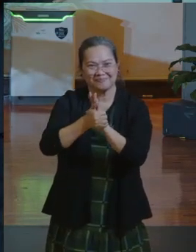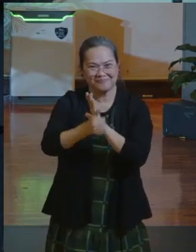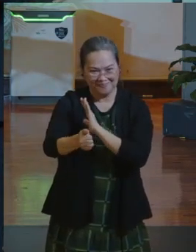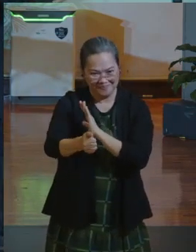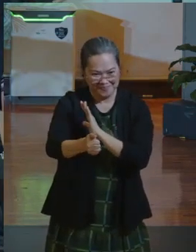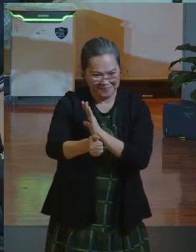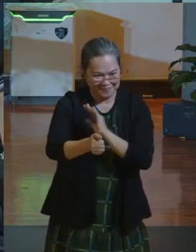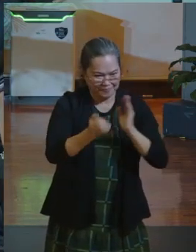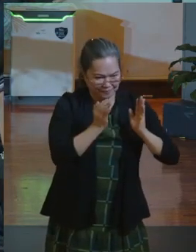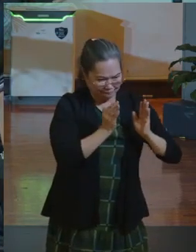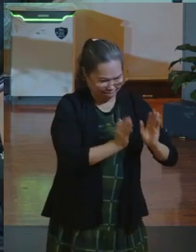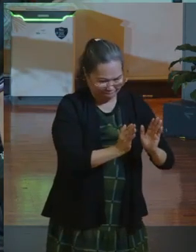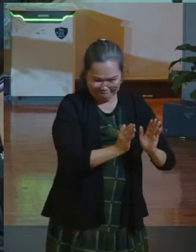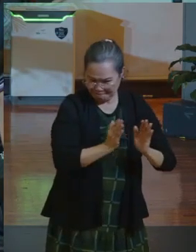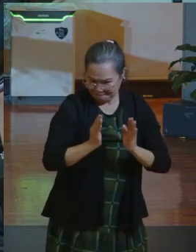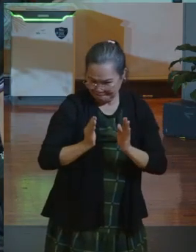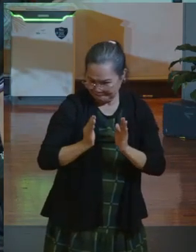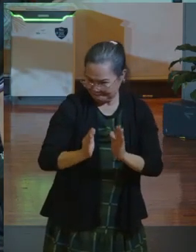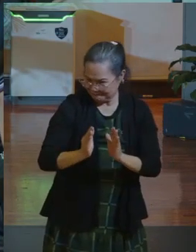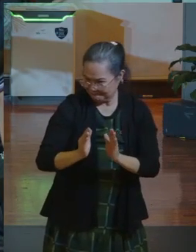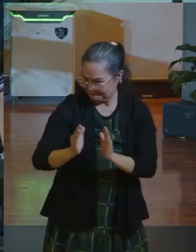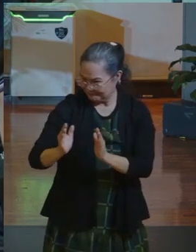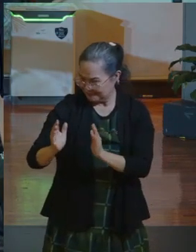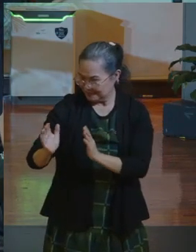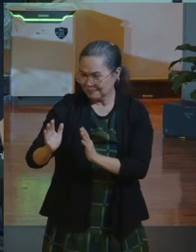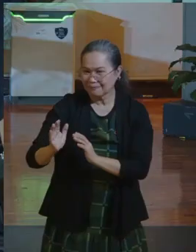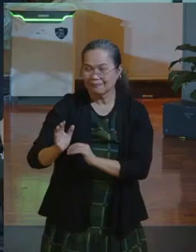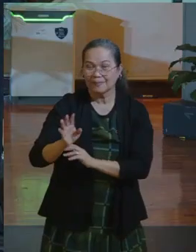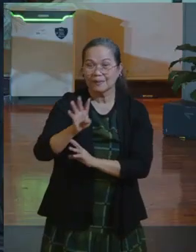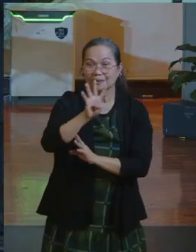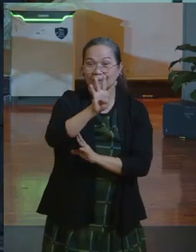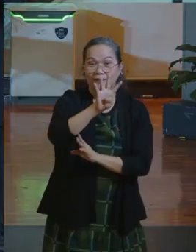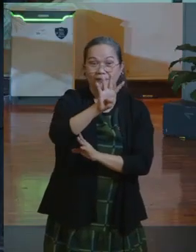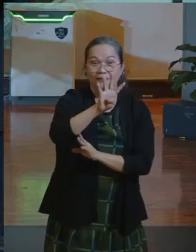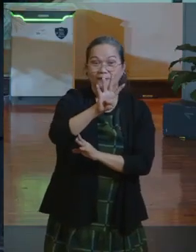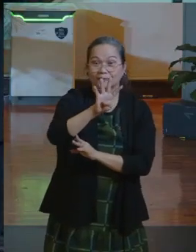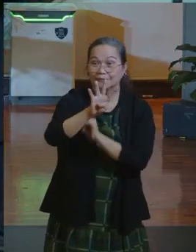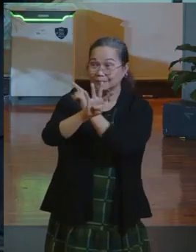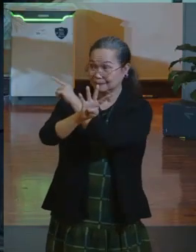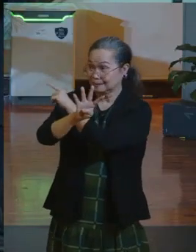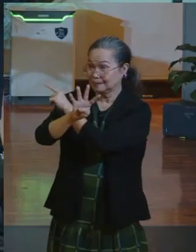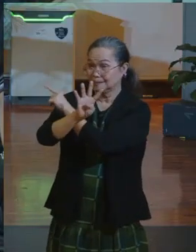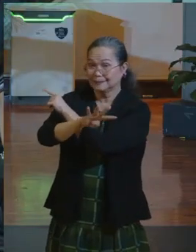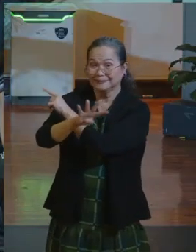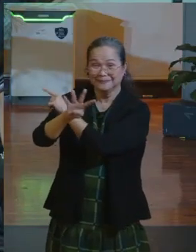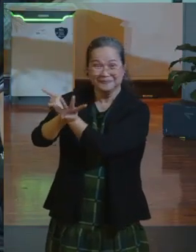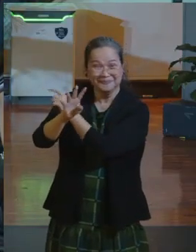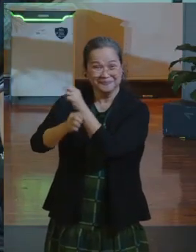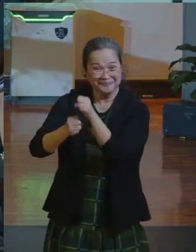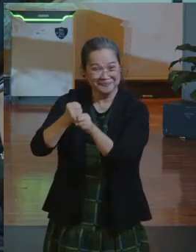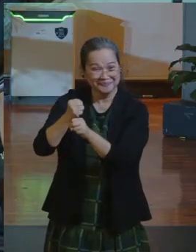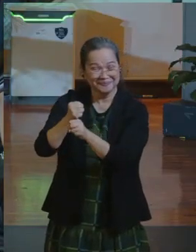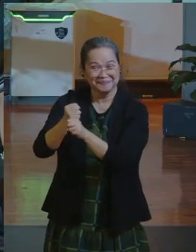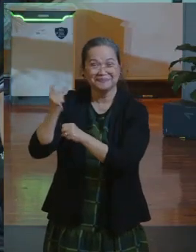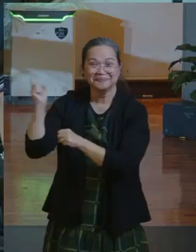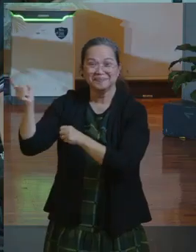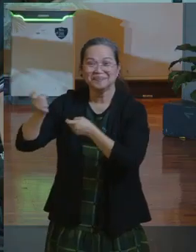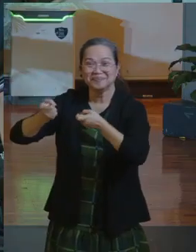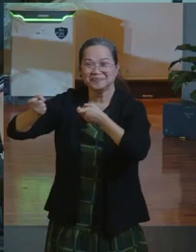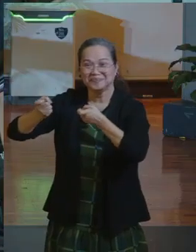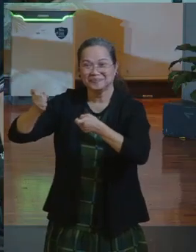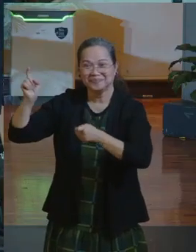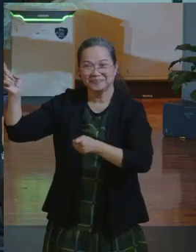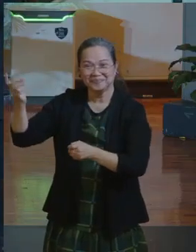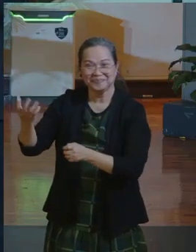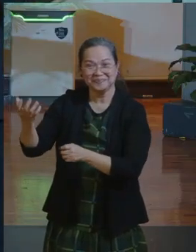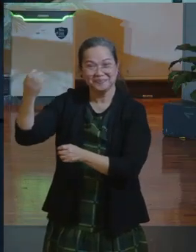strategic planning, 4 na taon ko po minagawa year in, year out sa ating